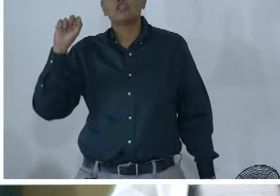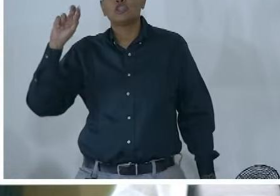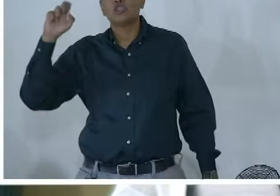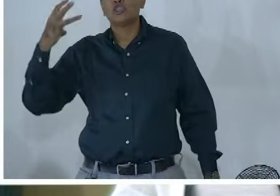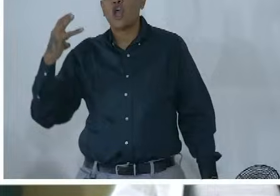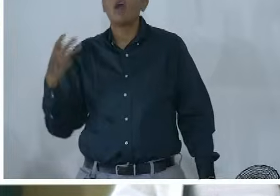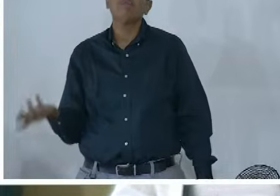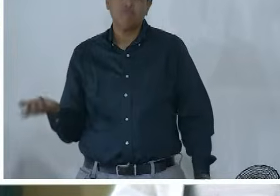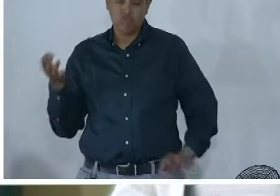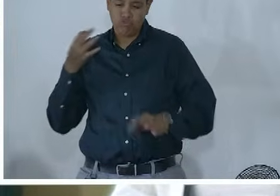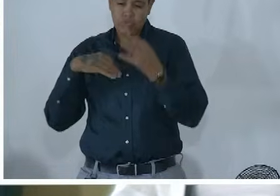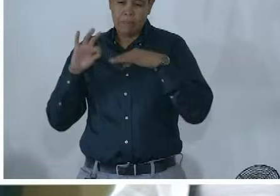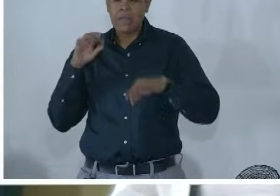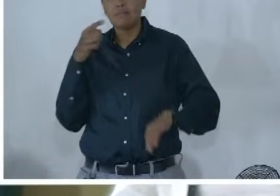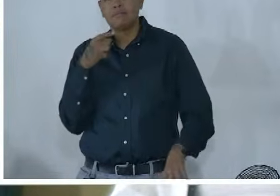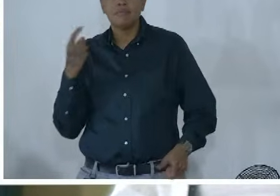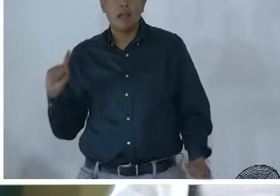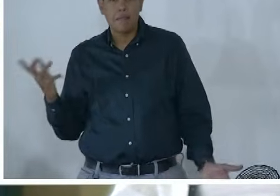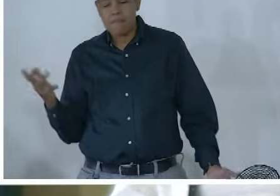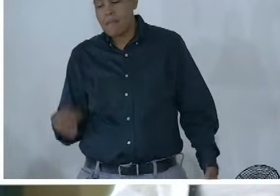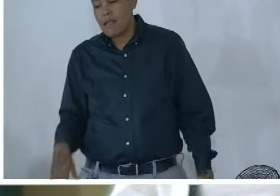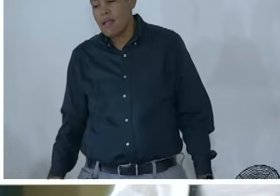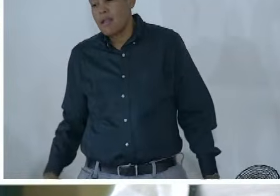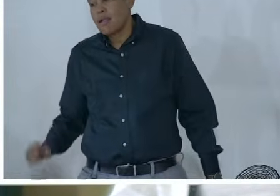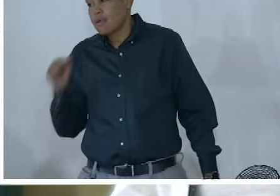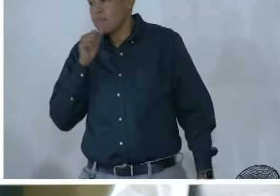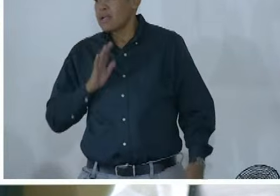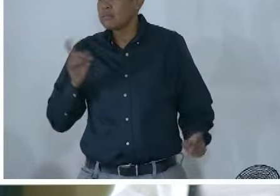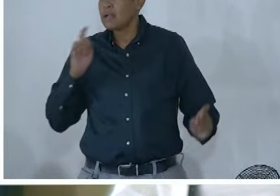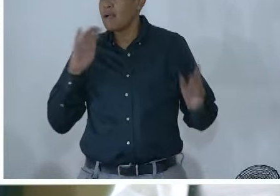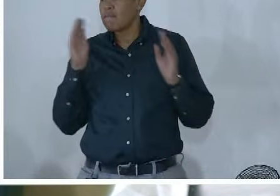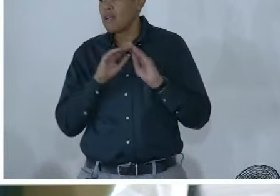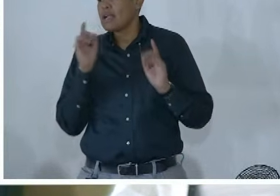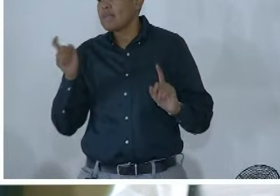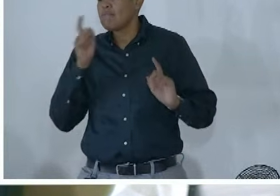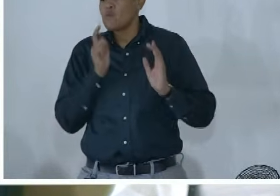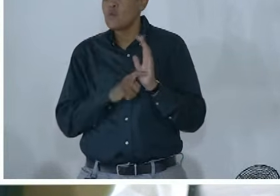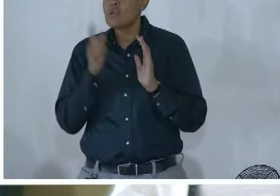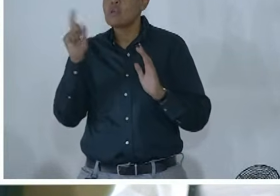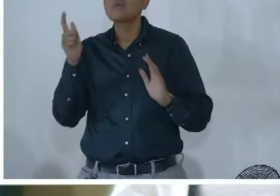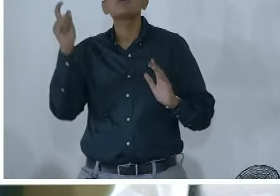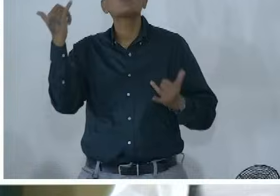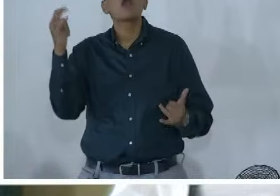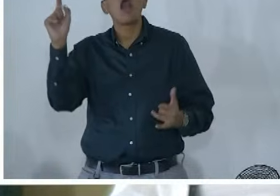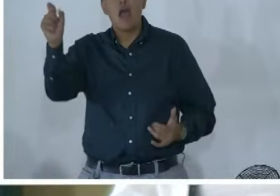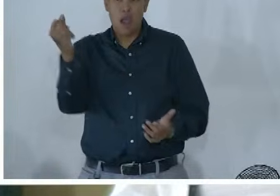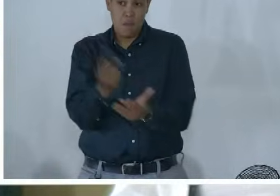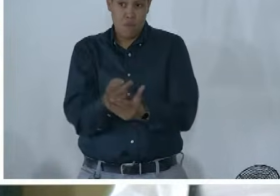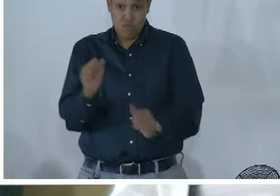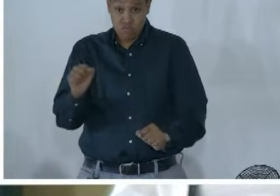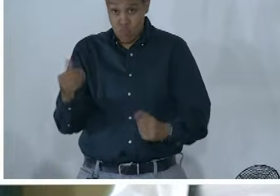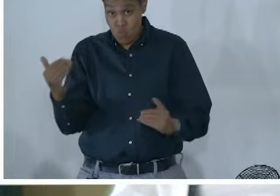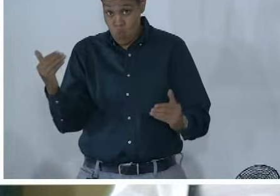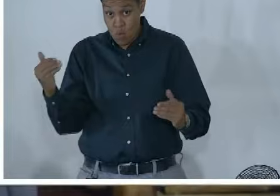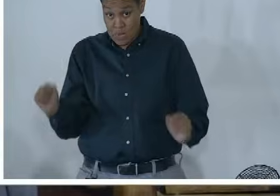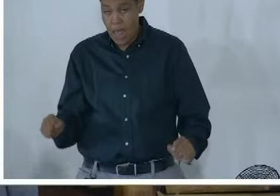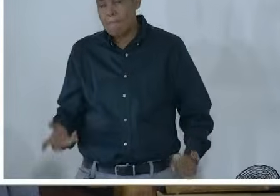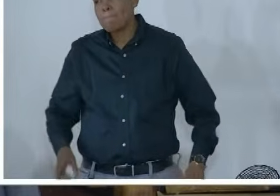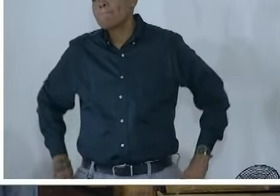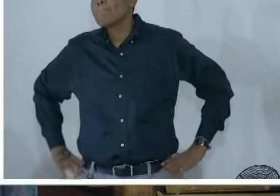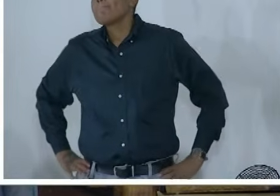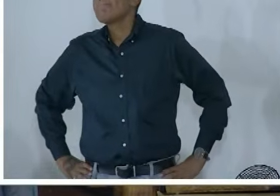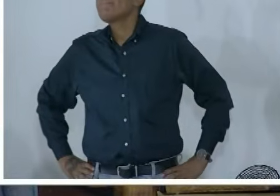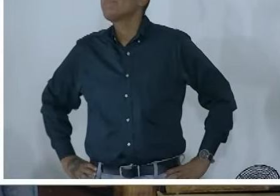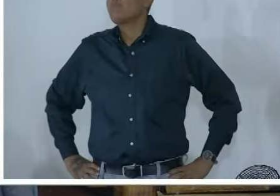be substituted therefore. Madam Speaker, I further beg to give notice that at a later stage today, I will move for the suspension of the